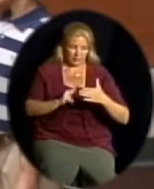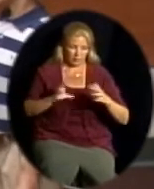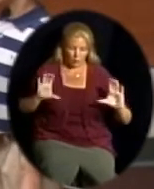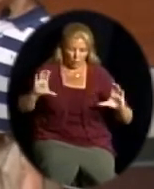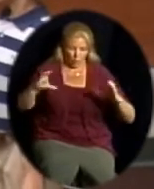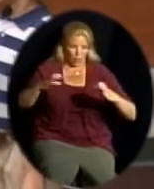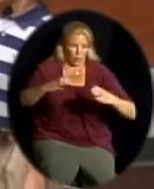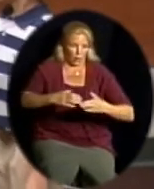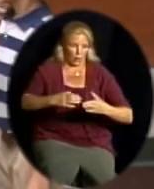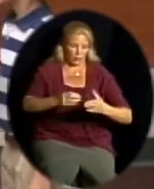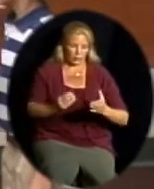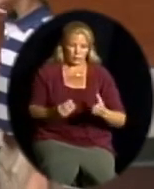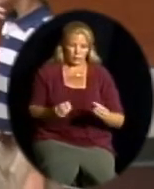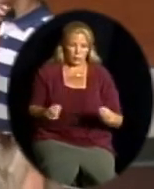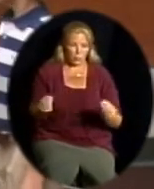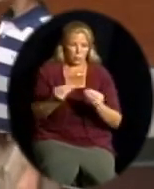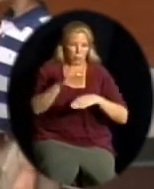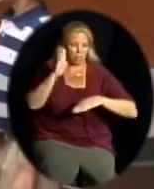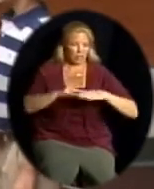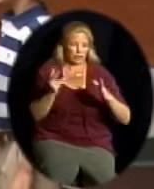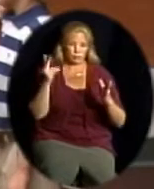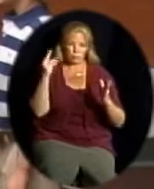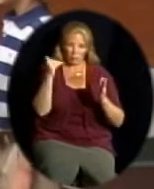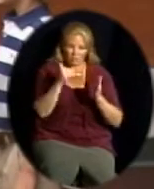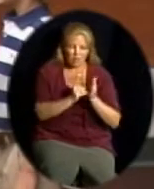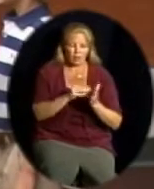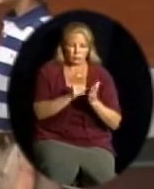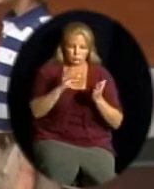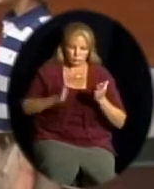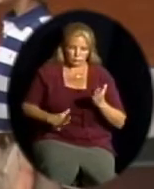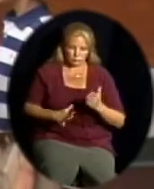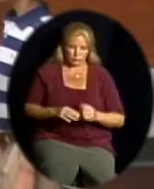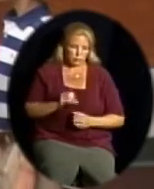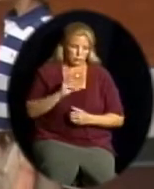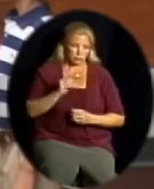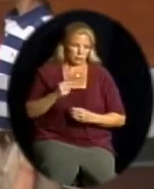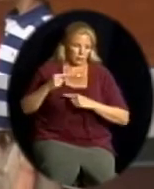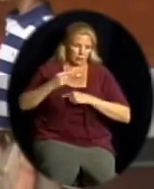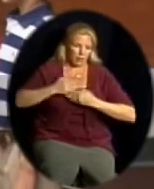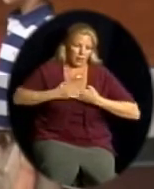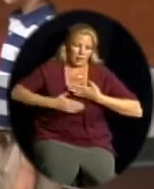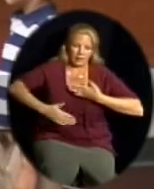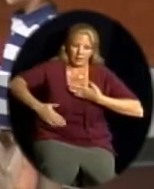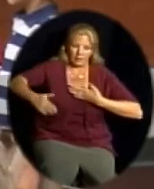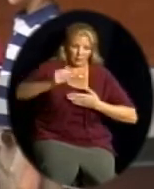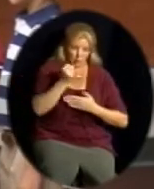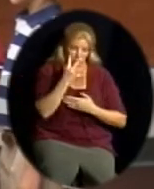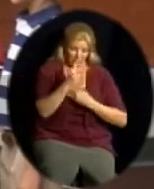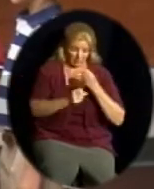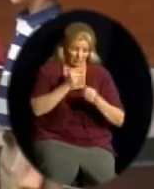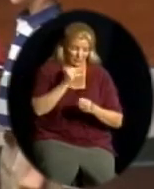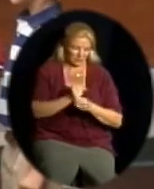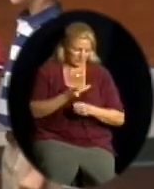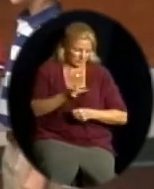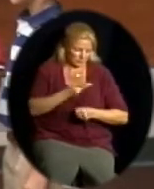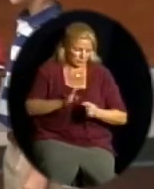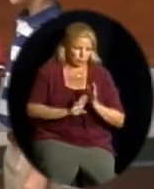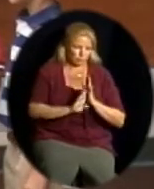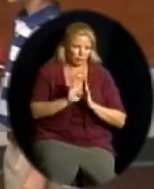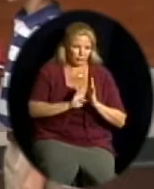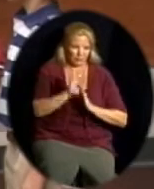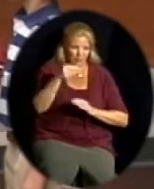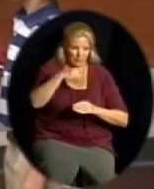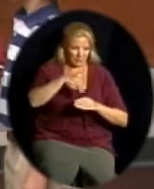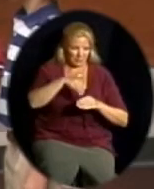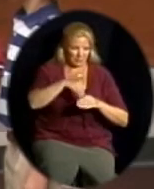history of Olathe. So we're going to get the opportunity to watch them over the next 12 years develop into graduates. So with that, do you